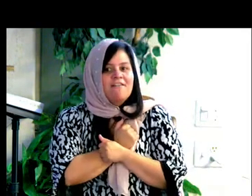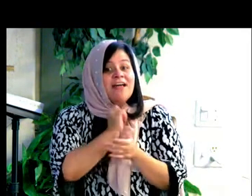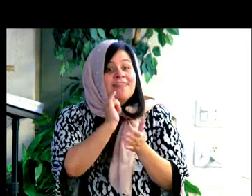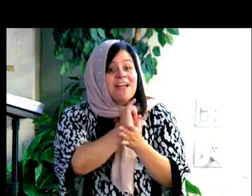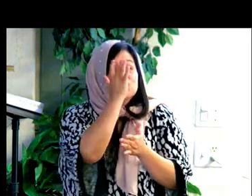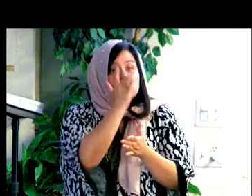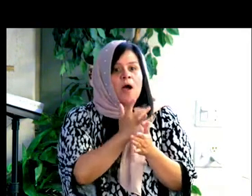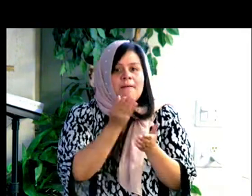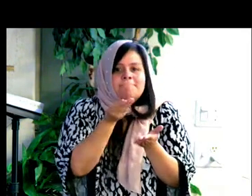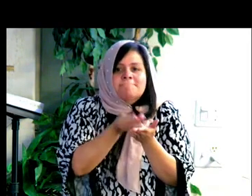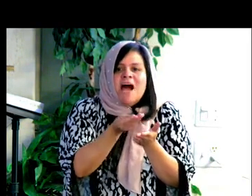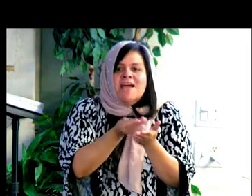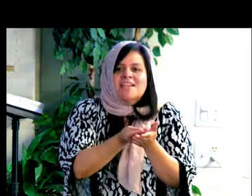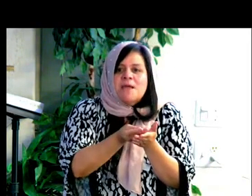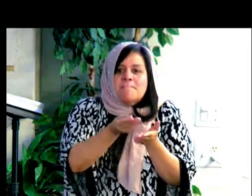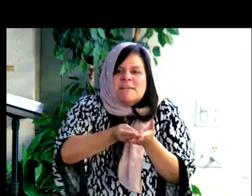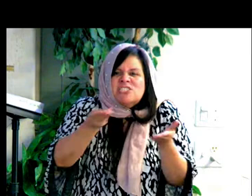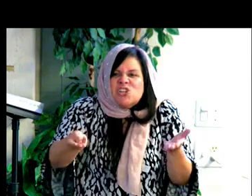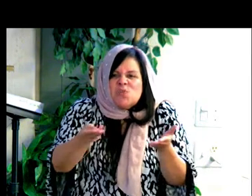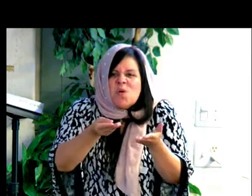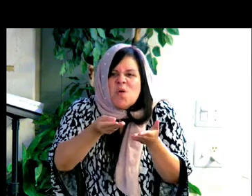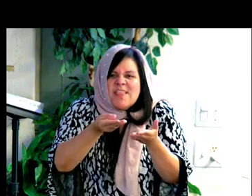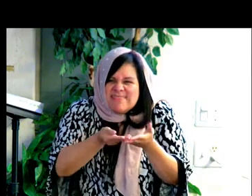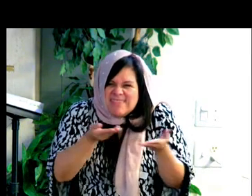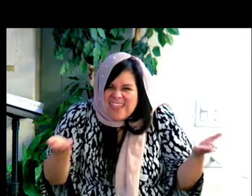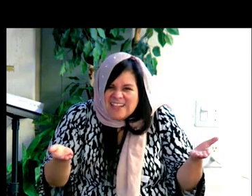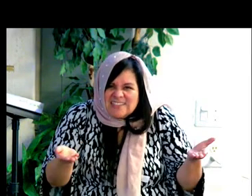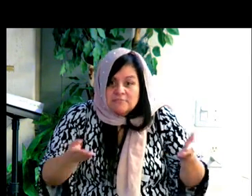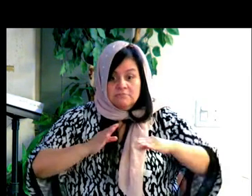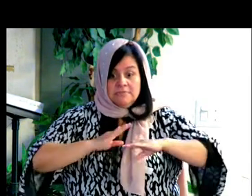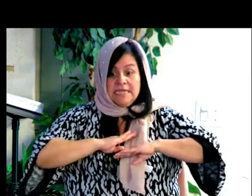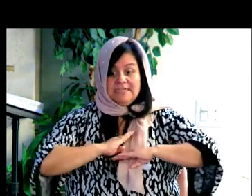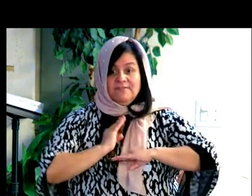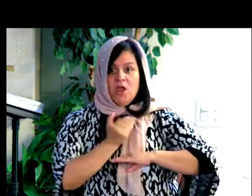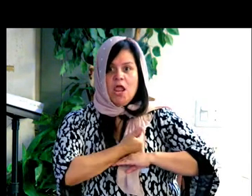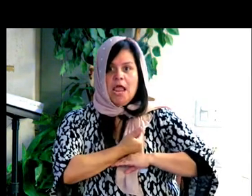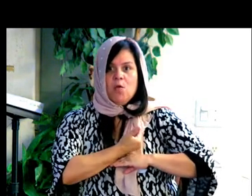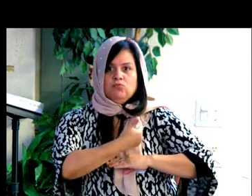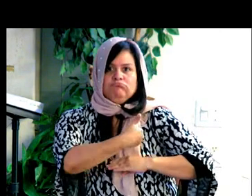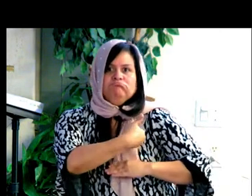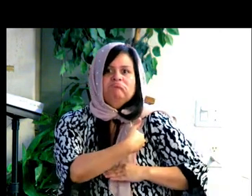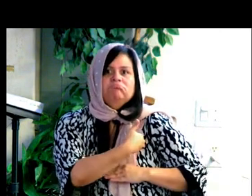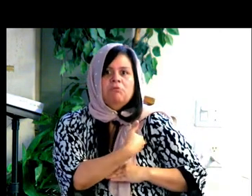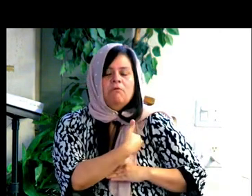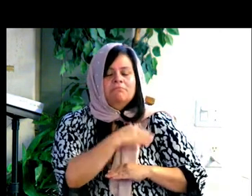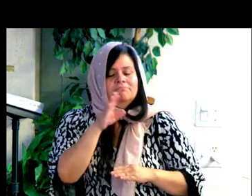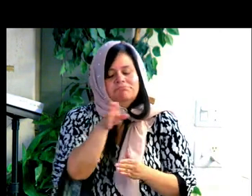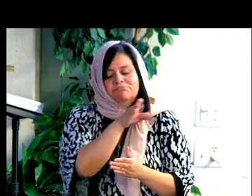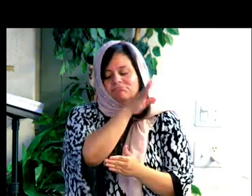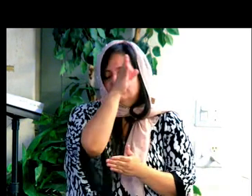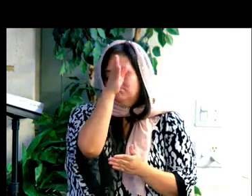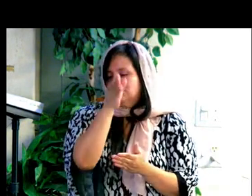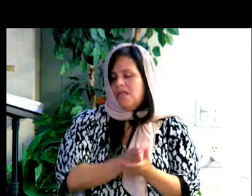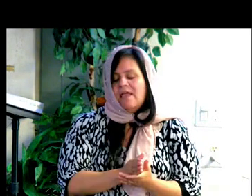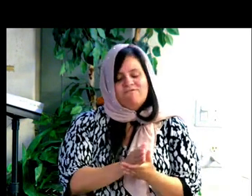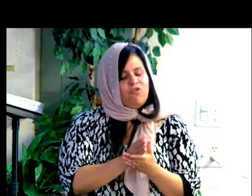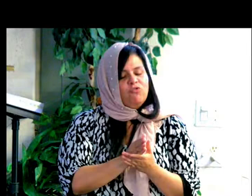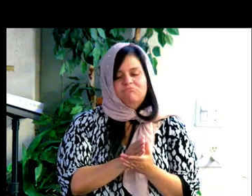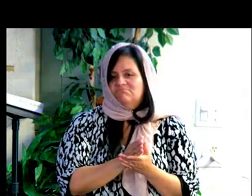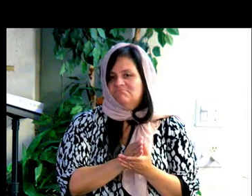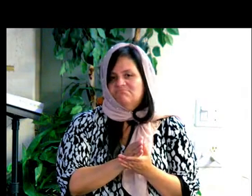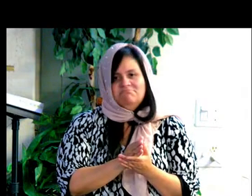will never satisfy our soul. Por eso, dinero y las cosas materiales nunca van a satisfacer nuestros